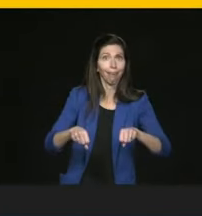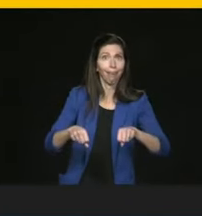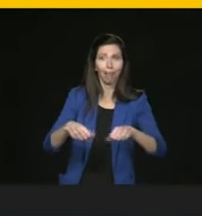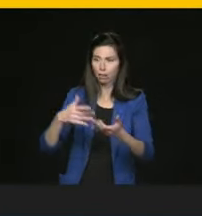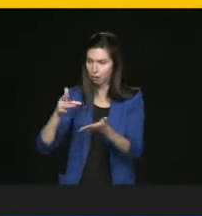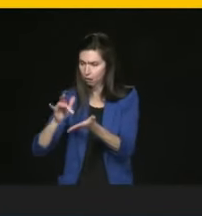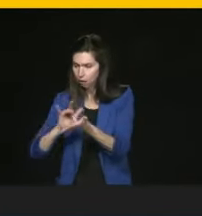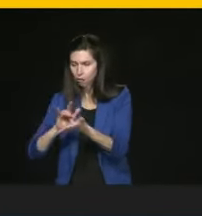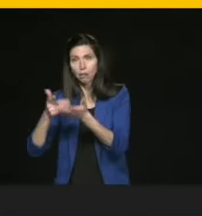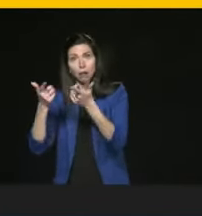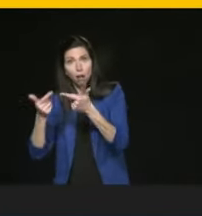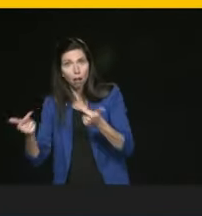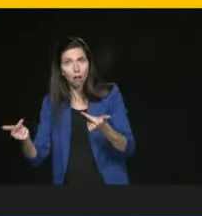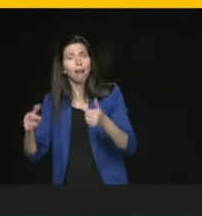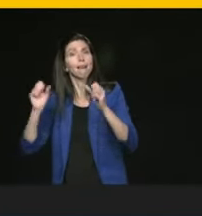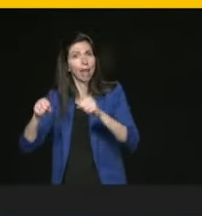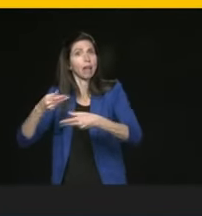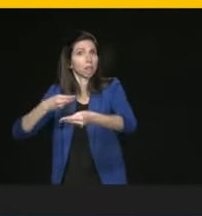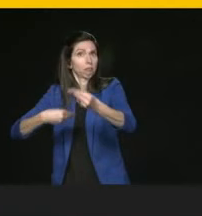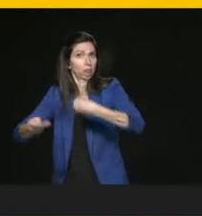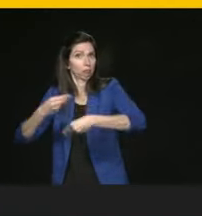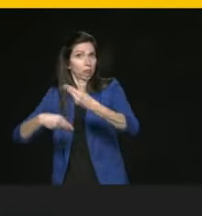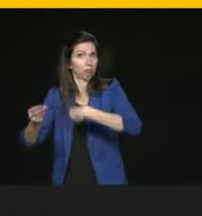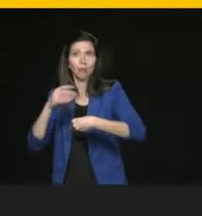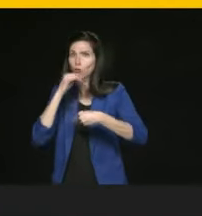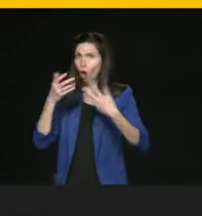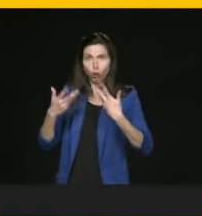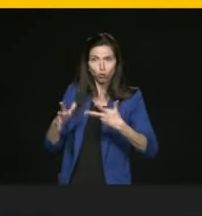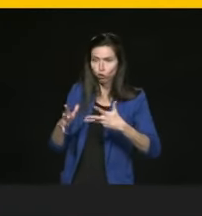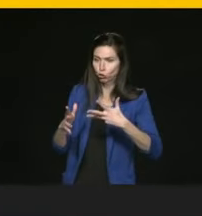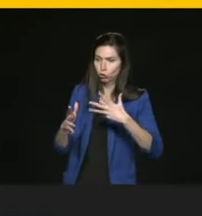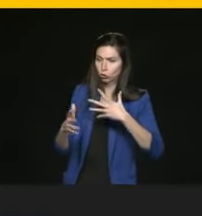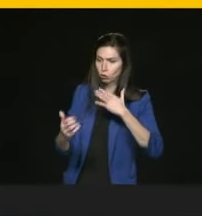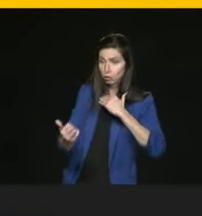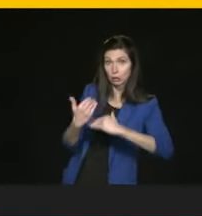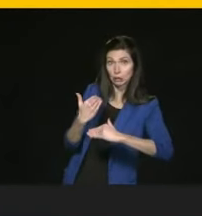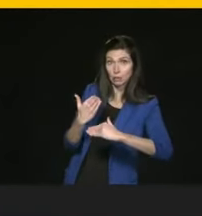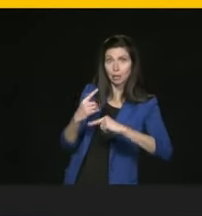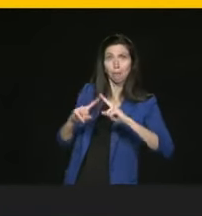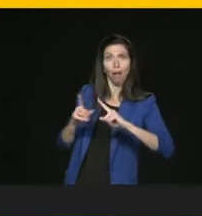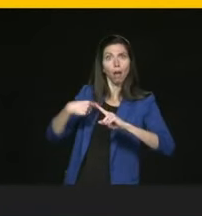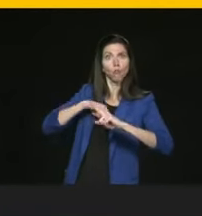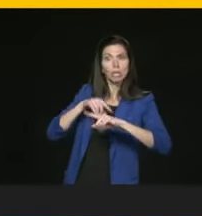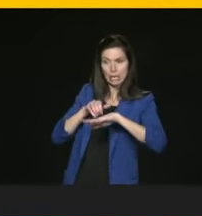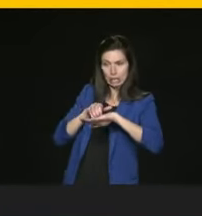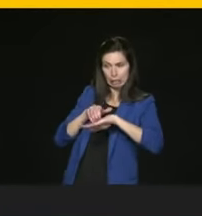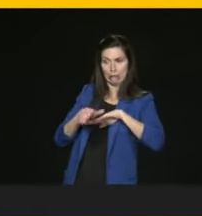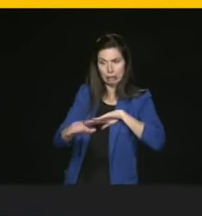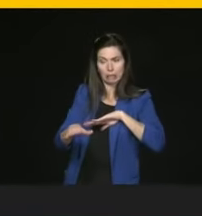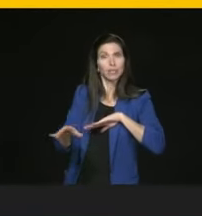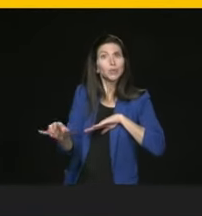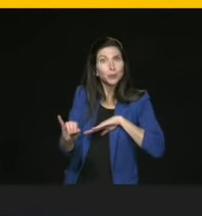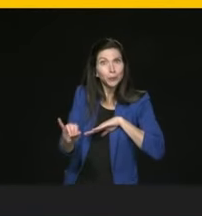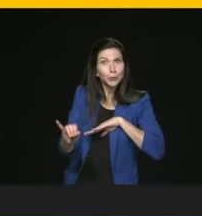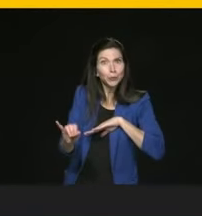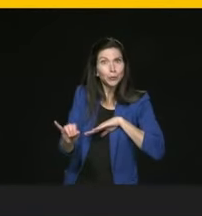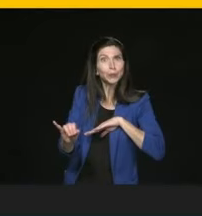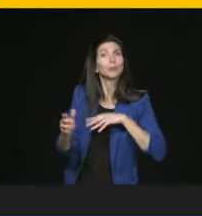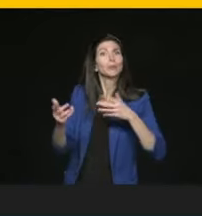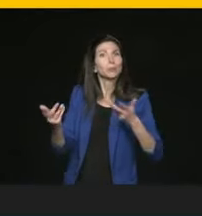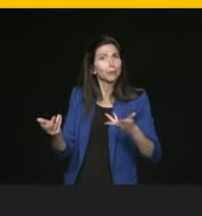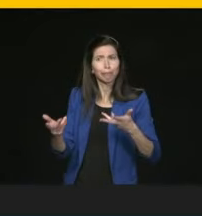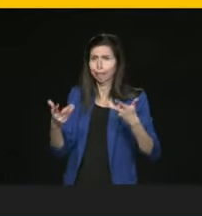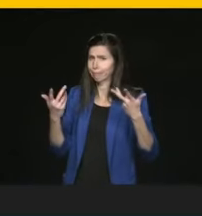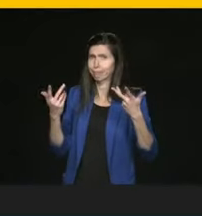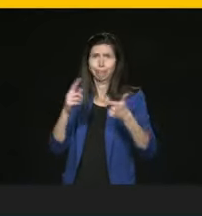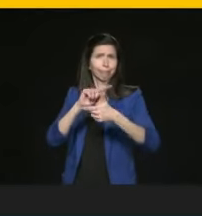because goods go south, goods go north, and those goods, medical and food and other goods, are absolutely